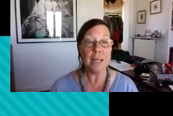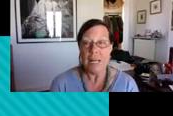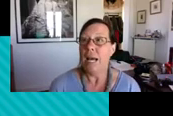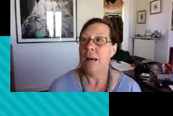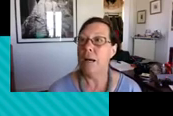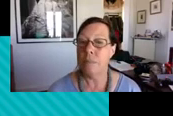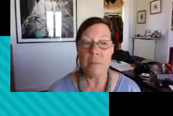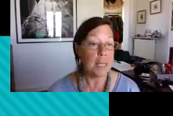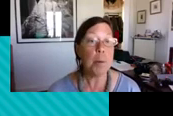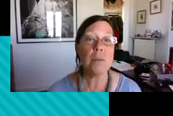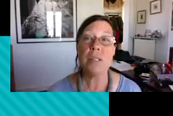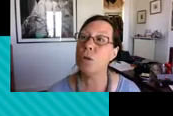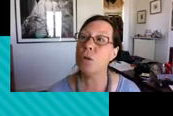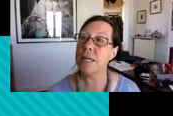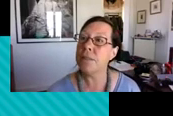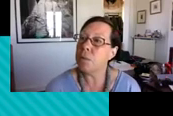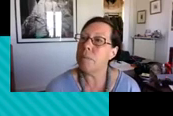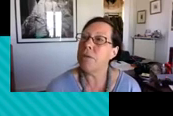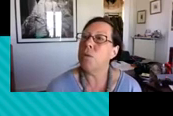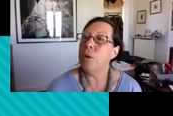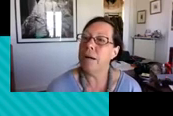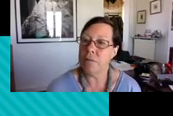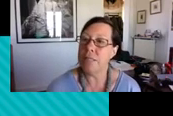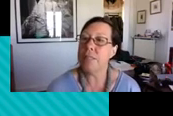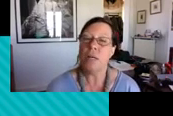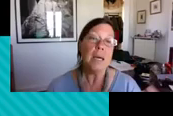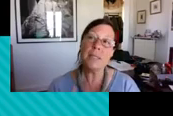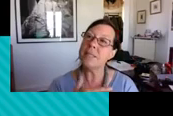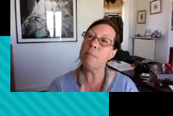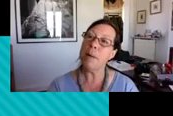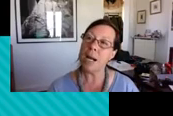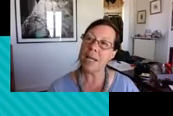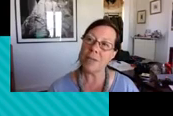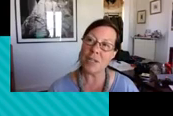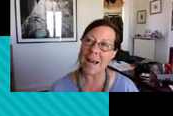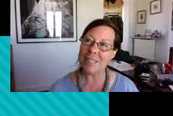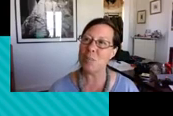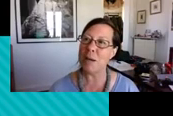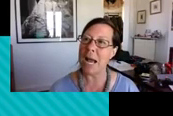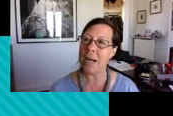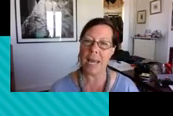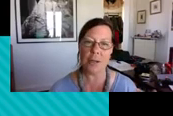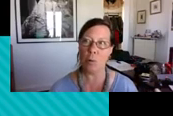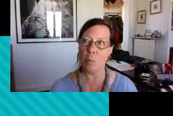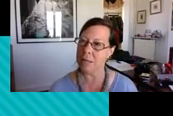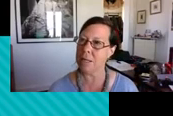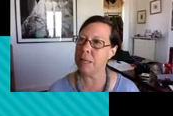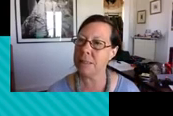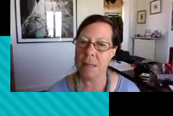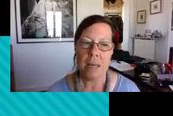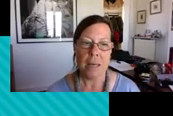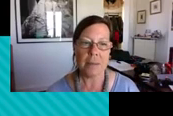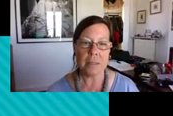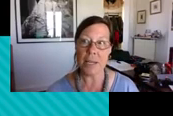But as a part of this course, I just want to make you aware of this is a body of knowledge about how to handle